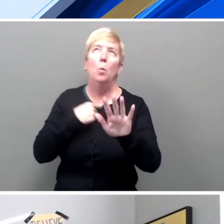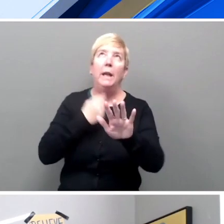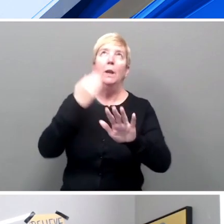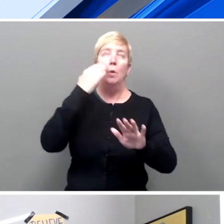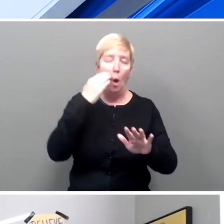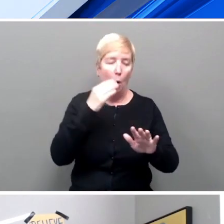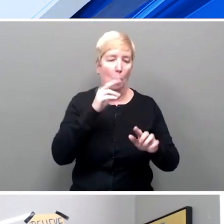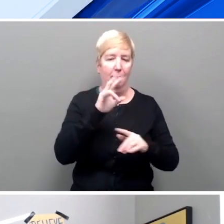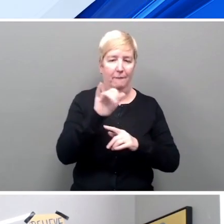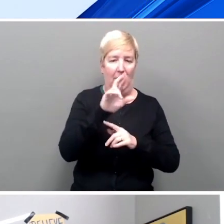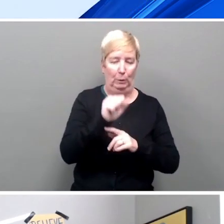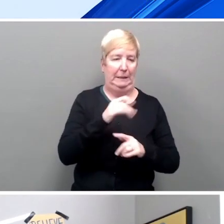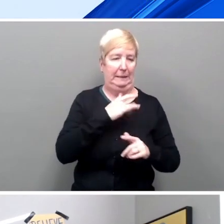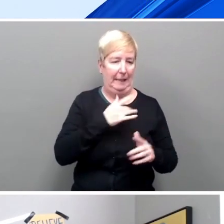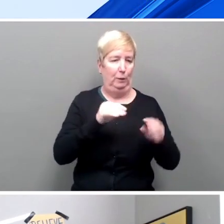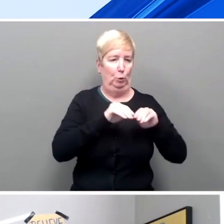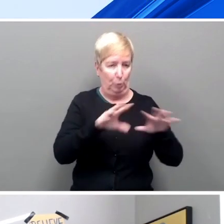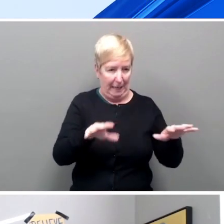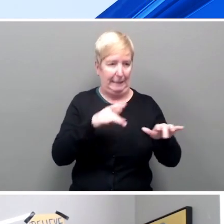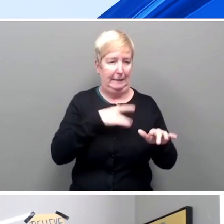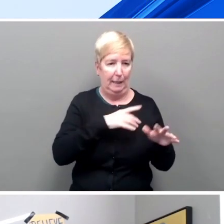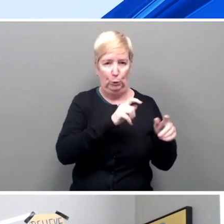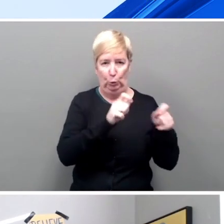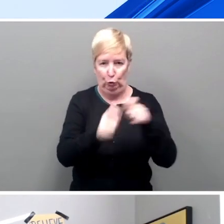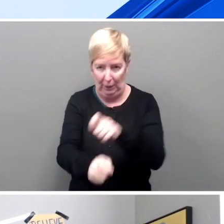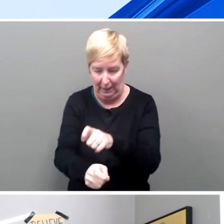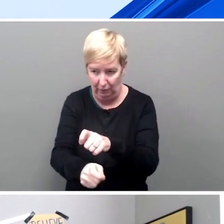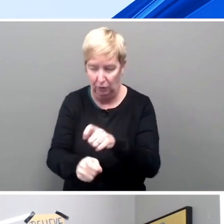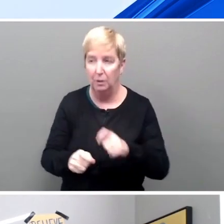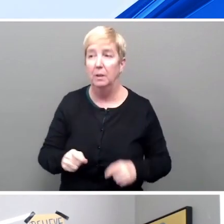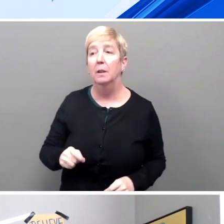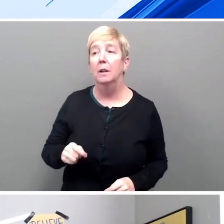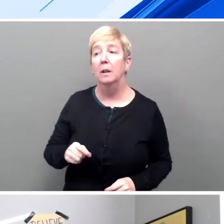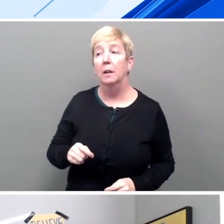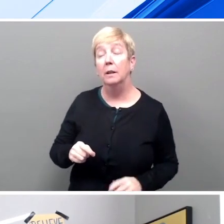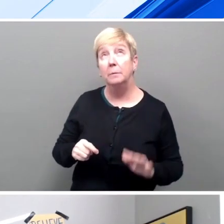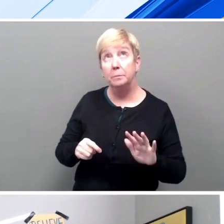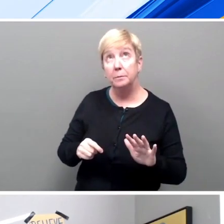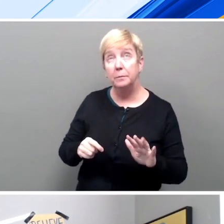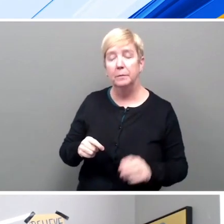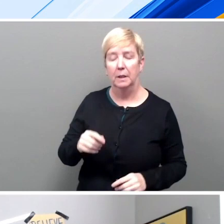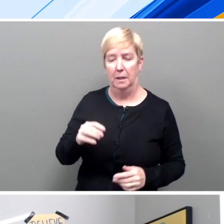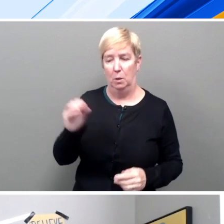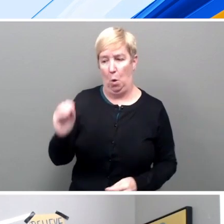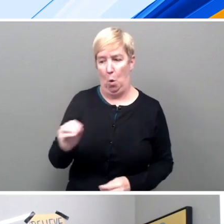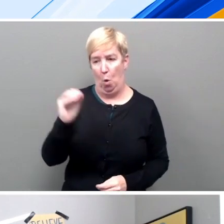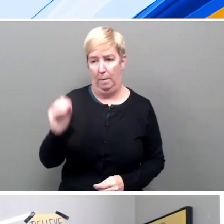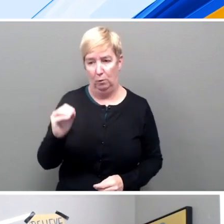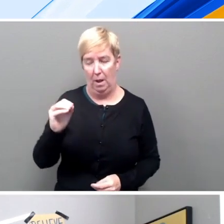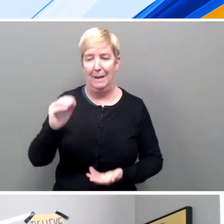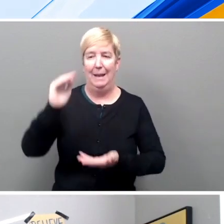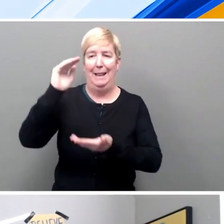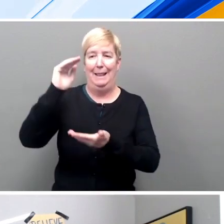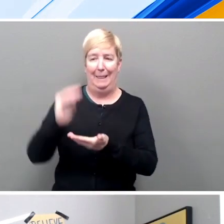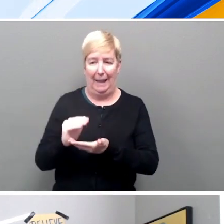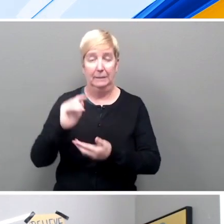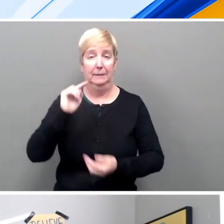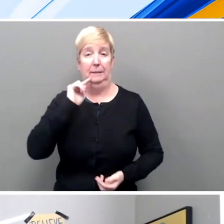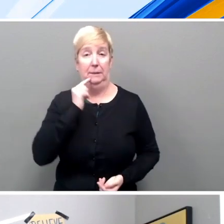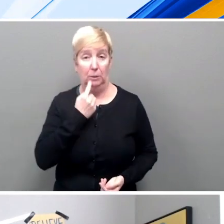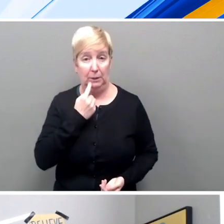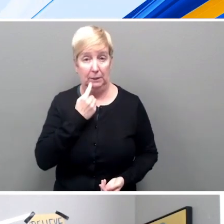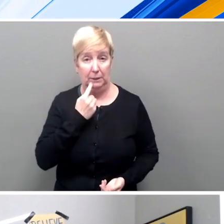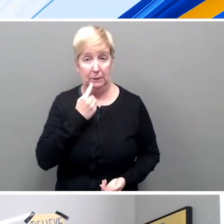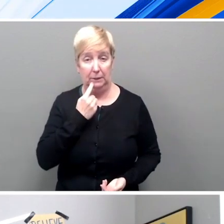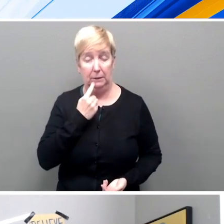want to evolve. Does that mean there's a likelihood that Omicron is less severe? It leads to less severe illness